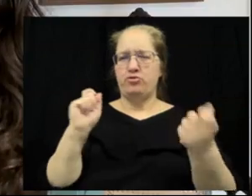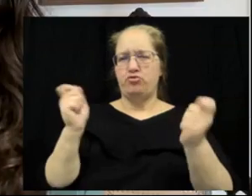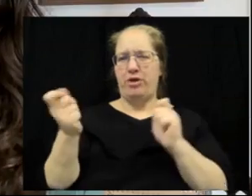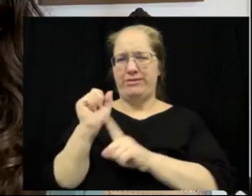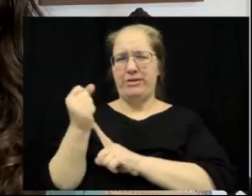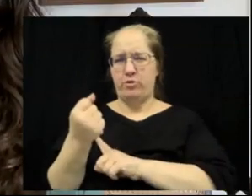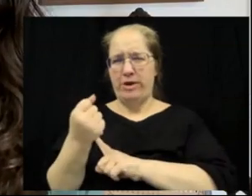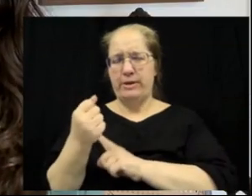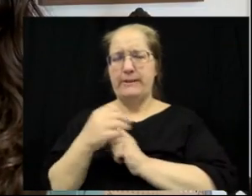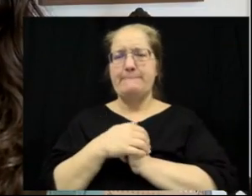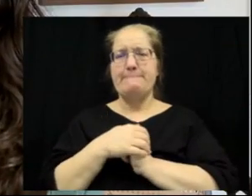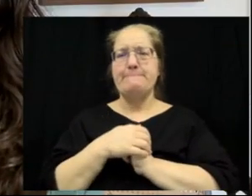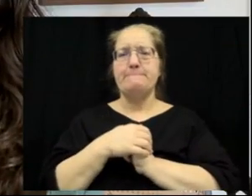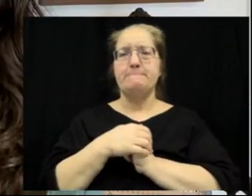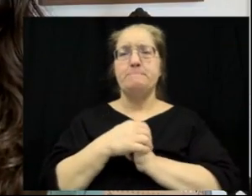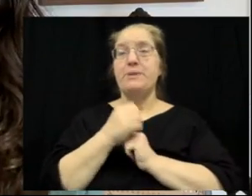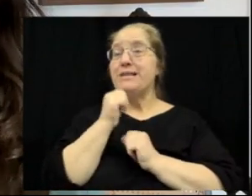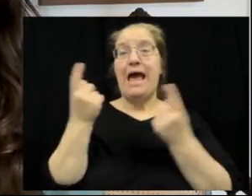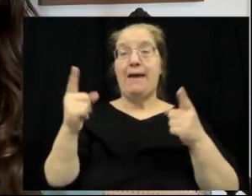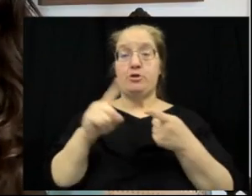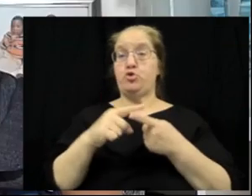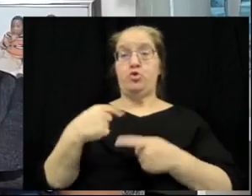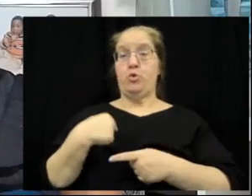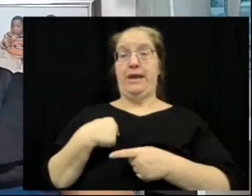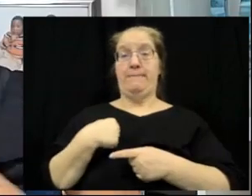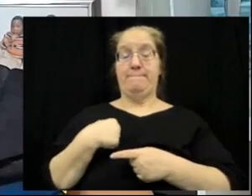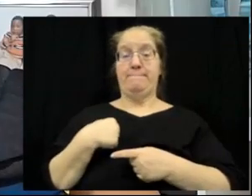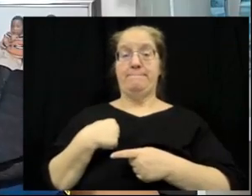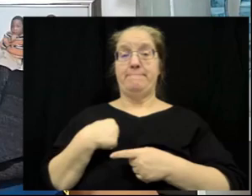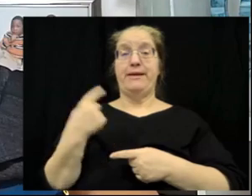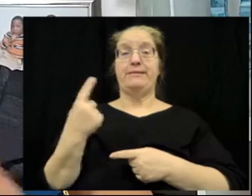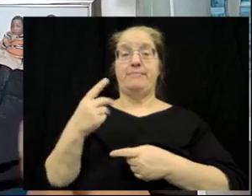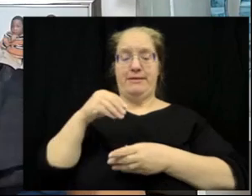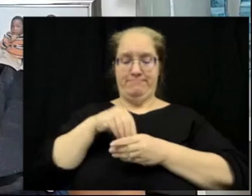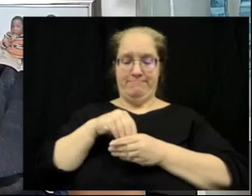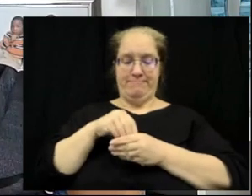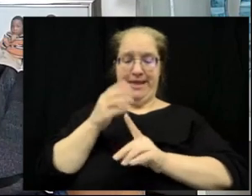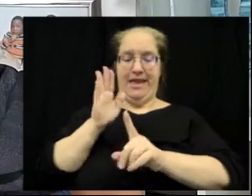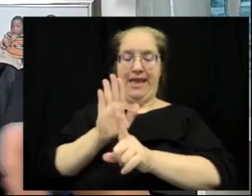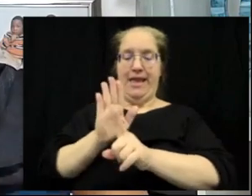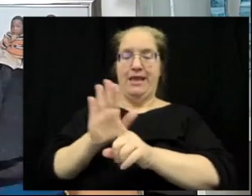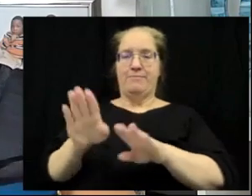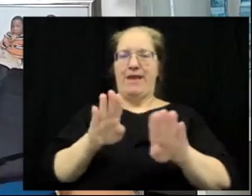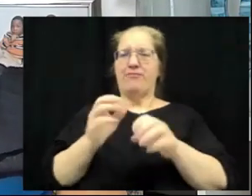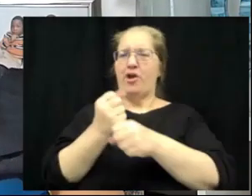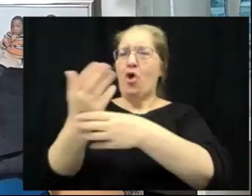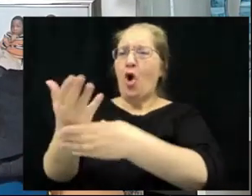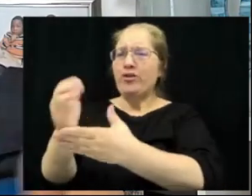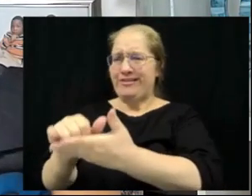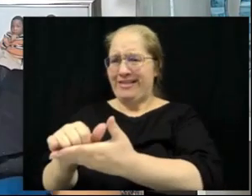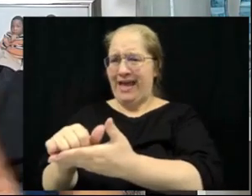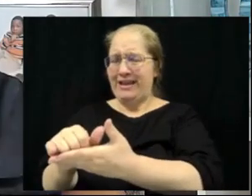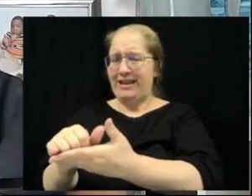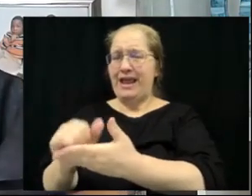situation. It's not just happening to him. Yes. There's something in his behavior that's prompting it. And if he can change